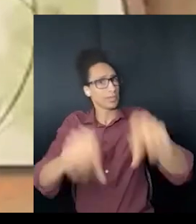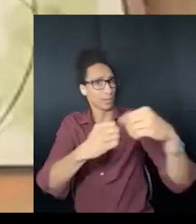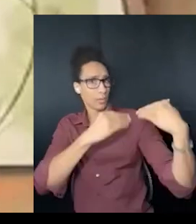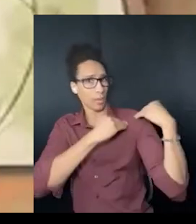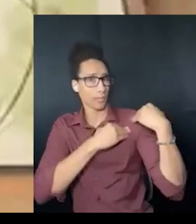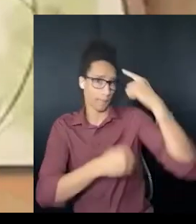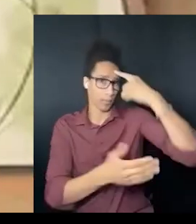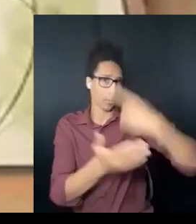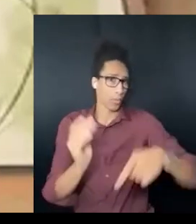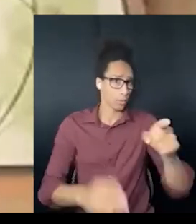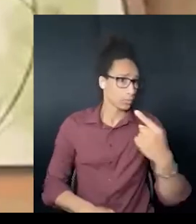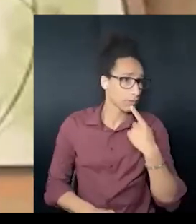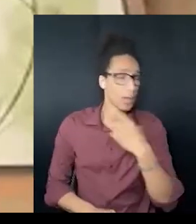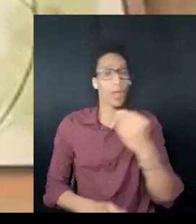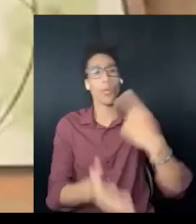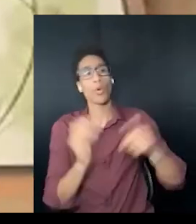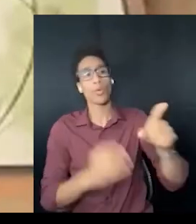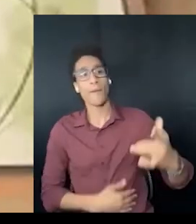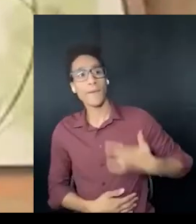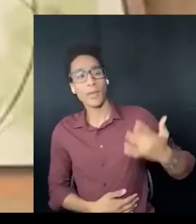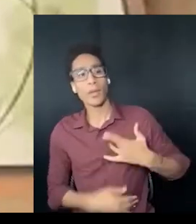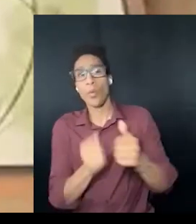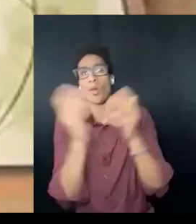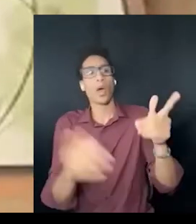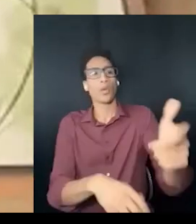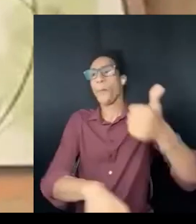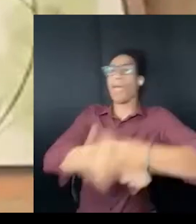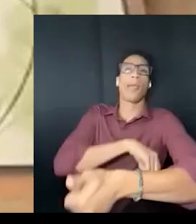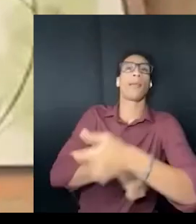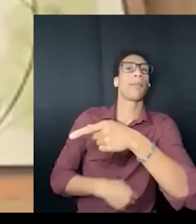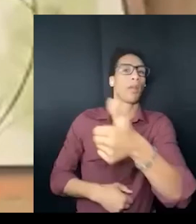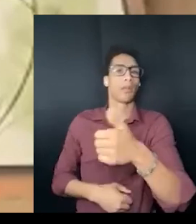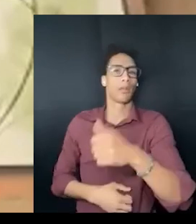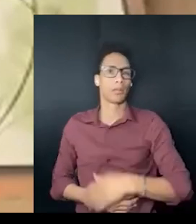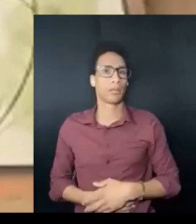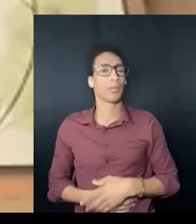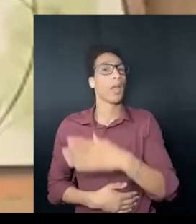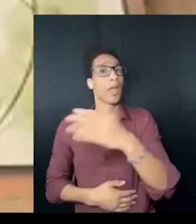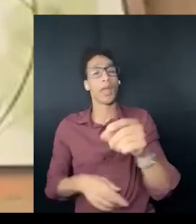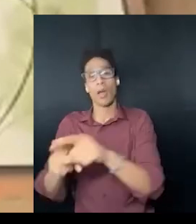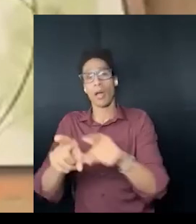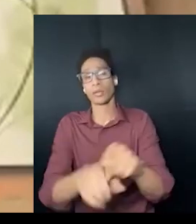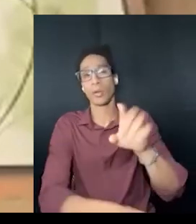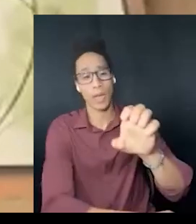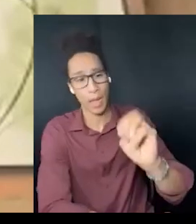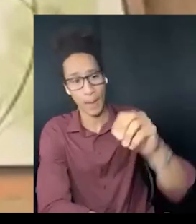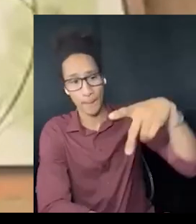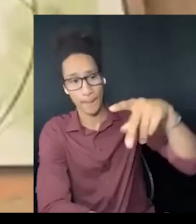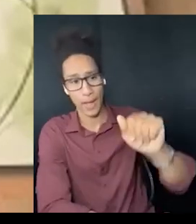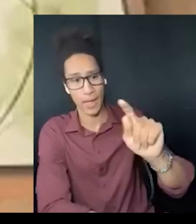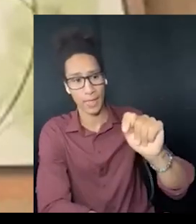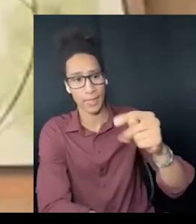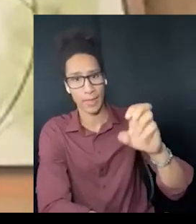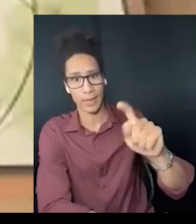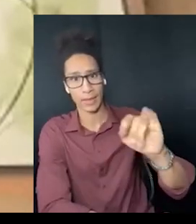you feel without blaming others. To use empathetic listening, we really invite all of us to do some deep listening today, just